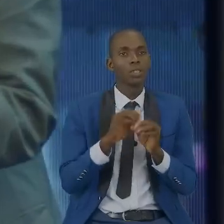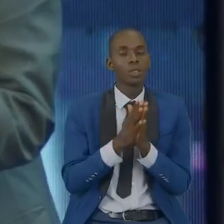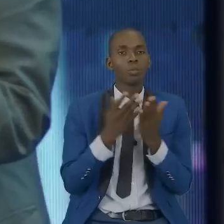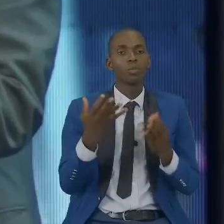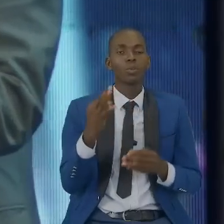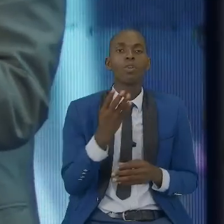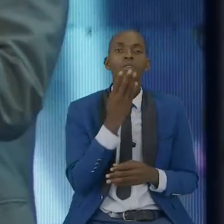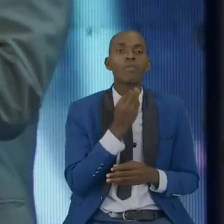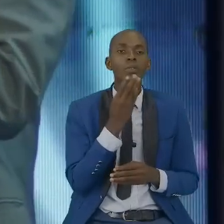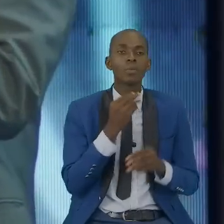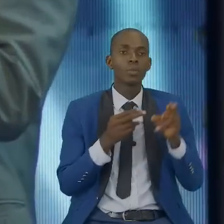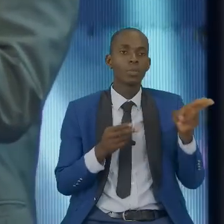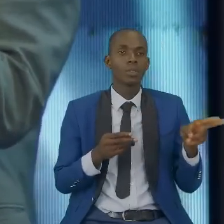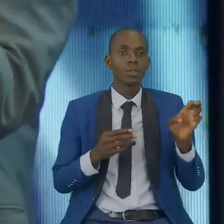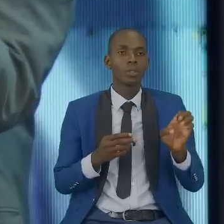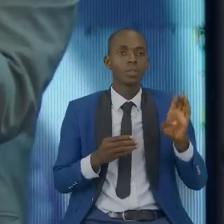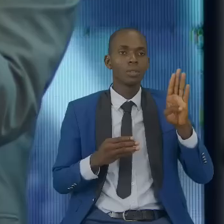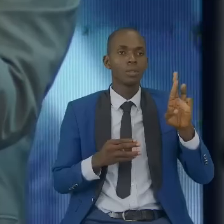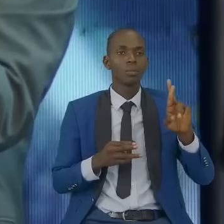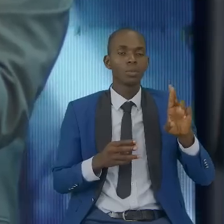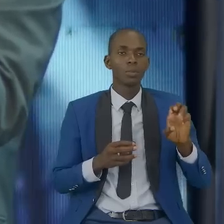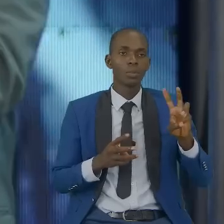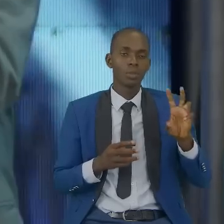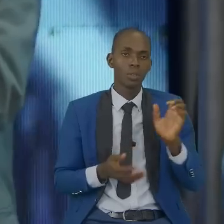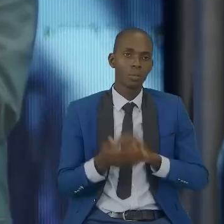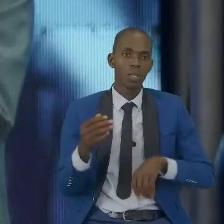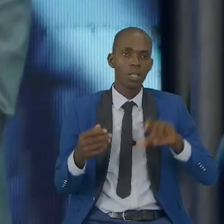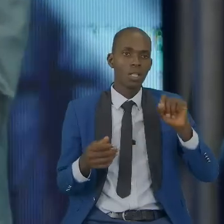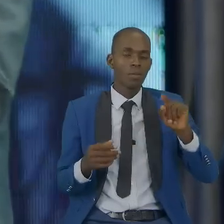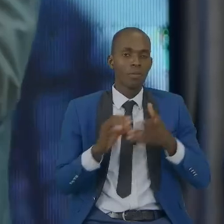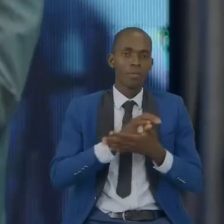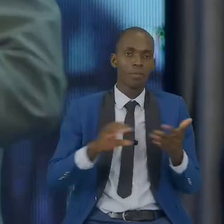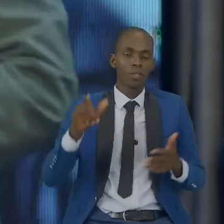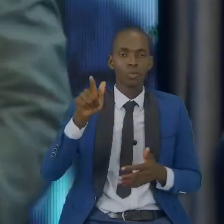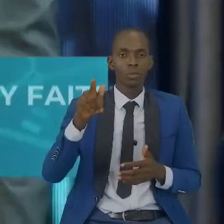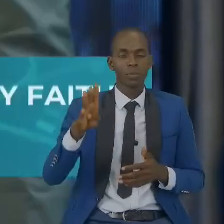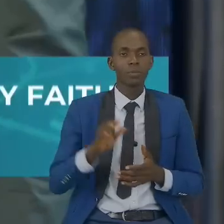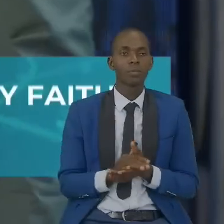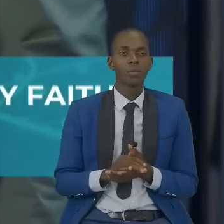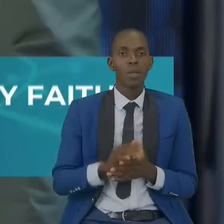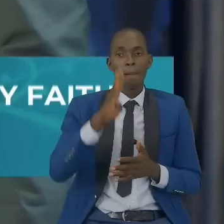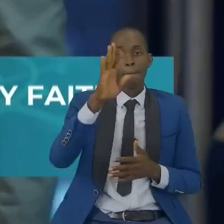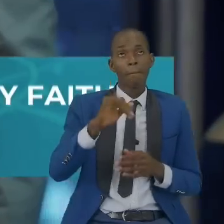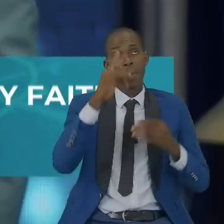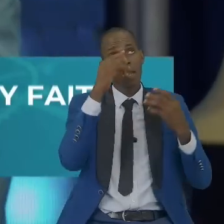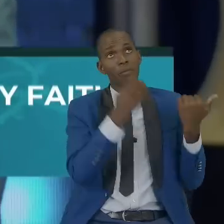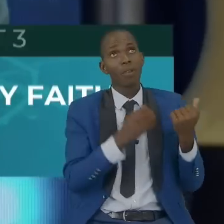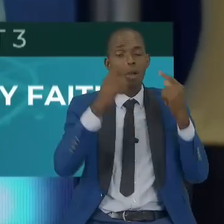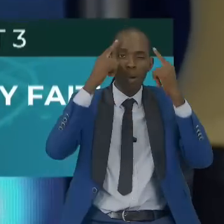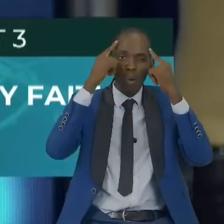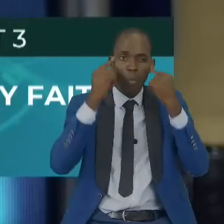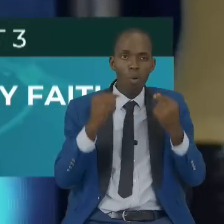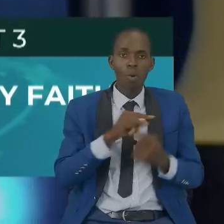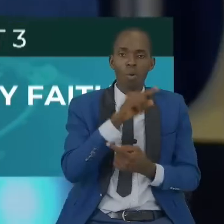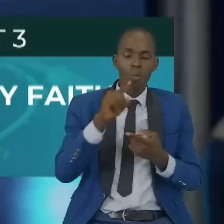chapter 11. I'm reading from verse 24. Hebrews chapter 11, verse 24. By faith, Moses, when he